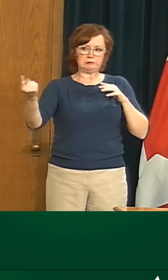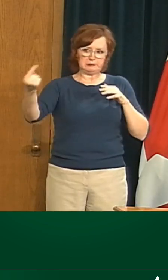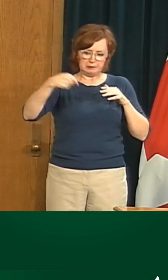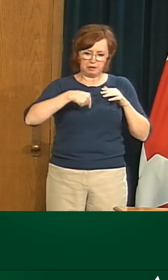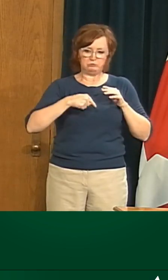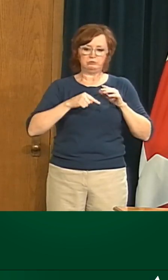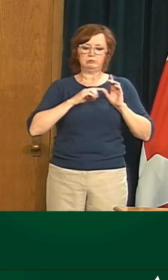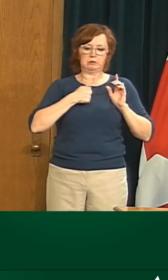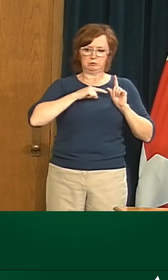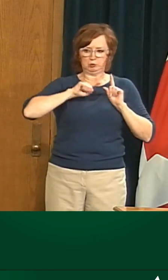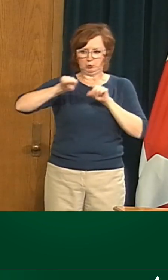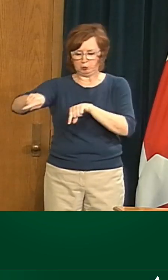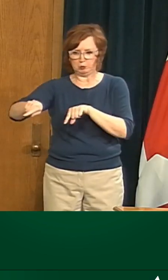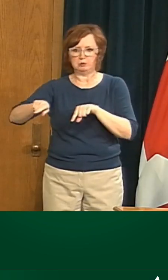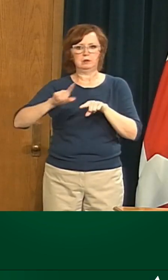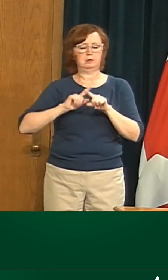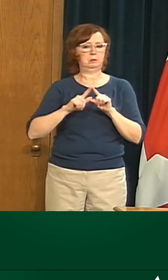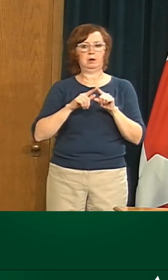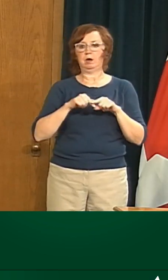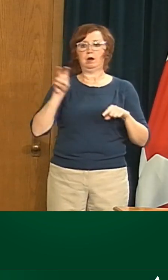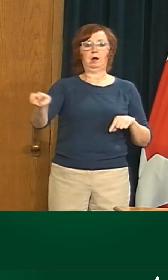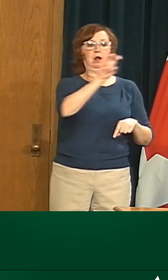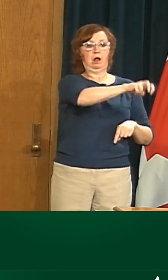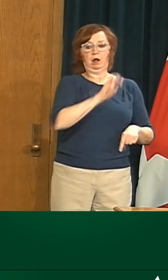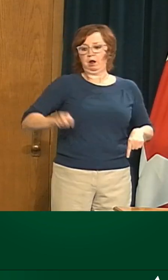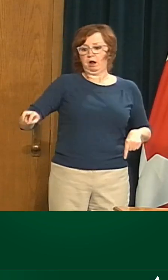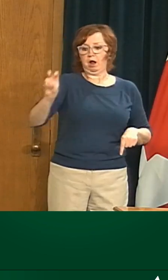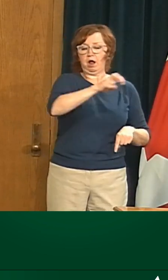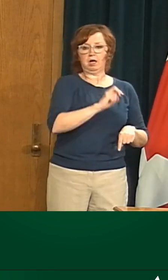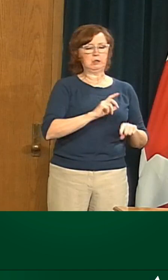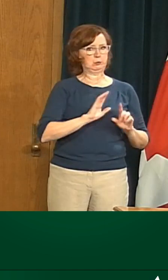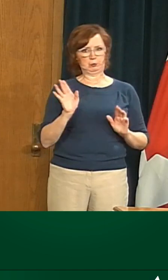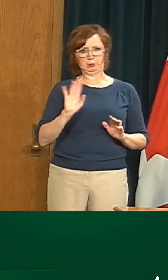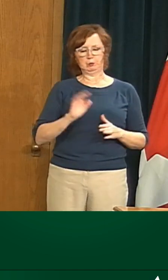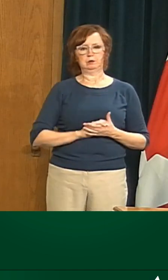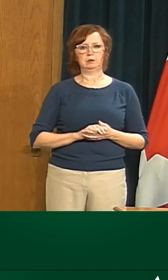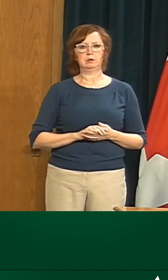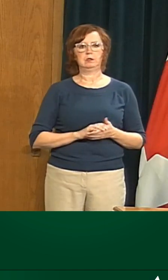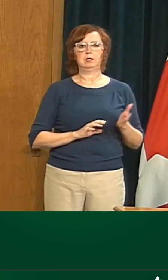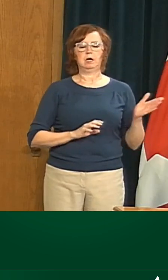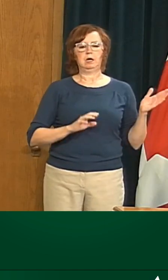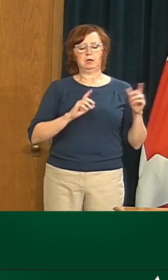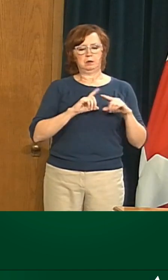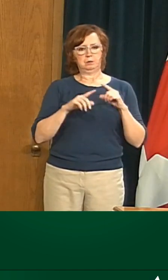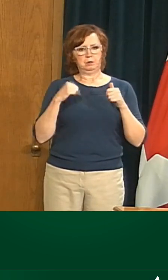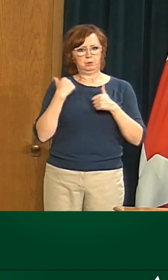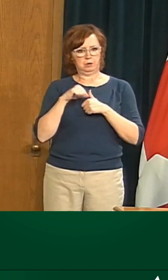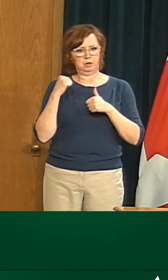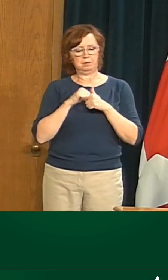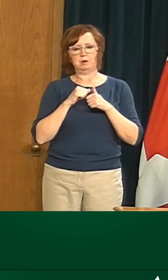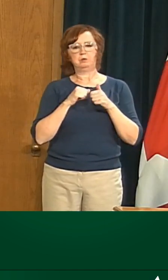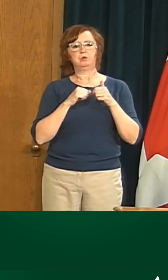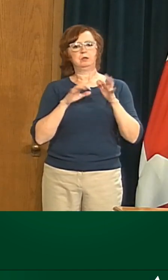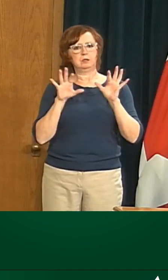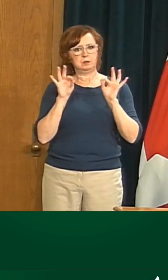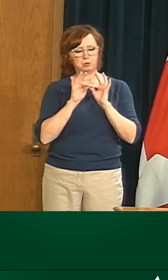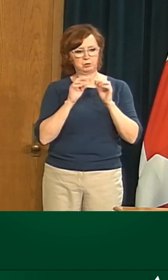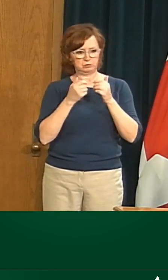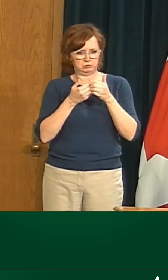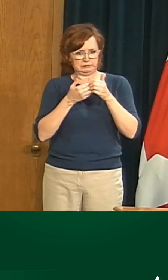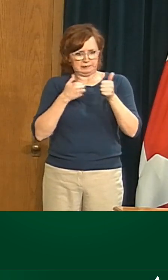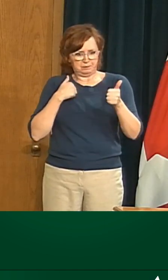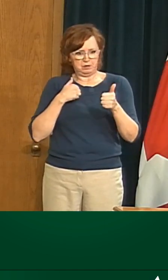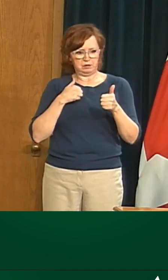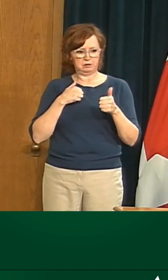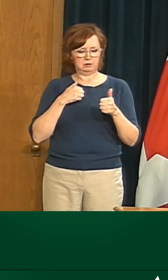in an ongoing fashion. I would just add to that, to continue to practice good physical distancing, but is it okay